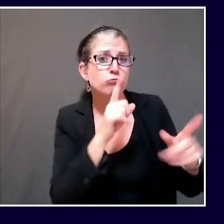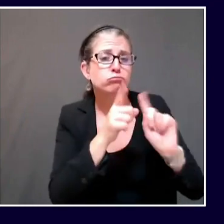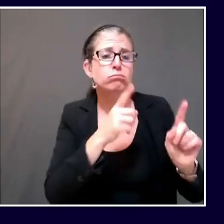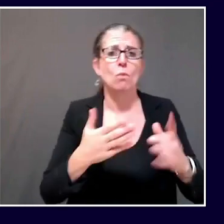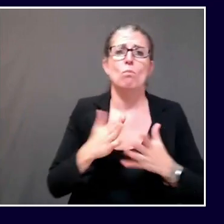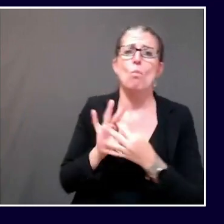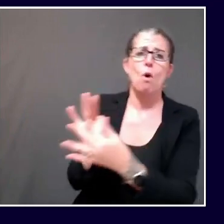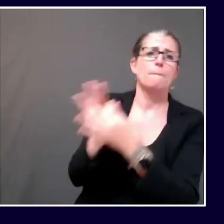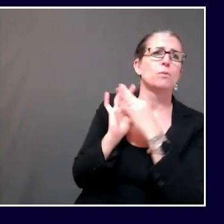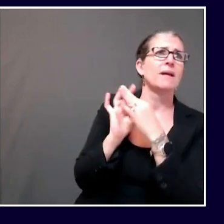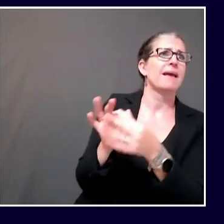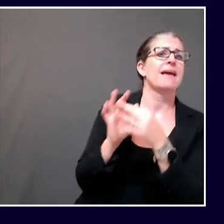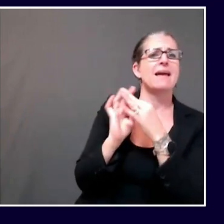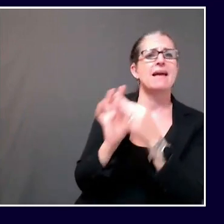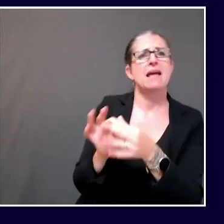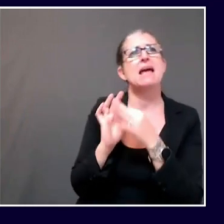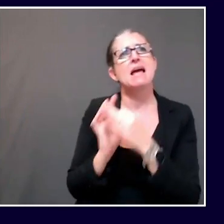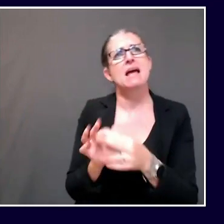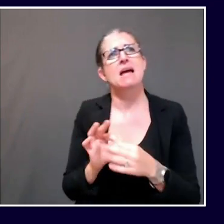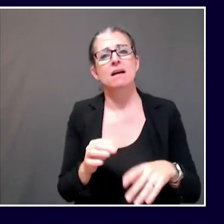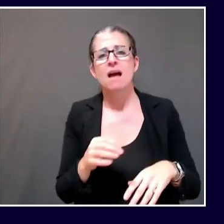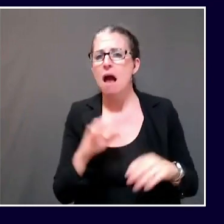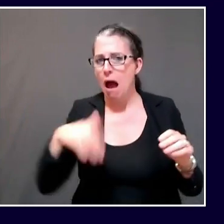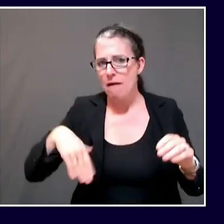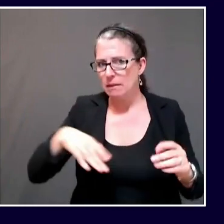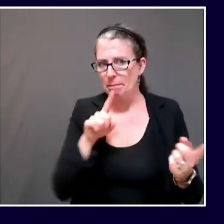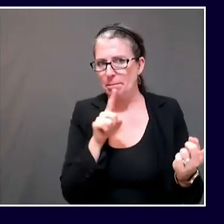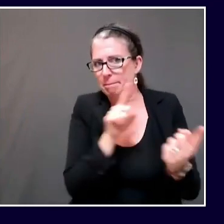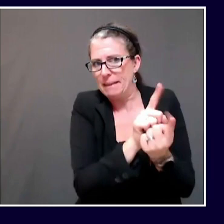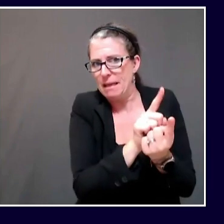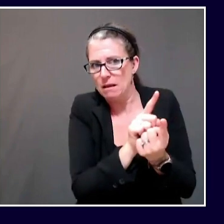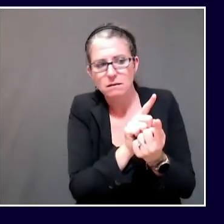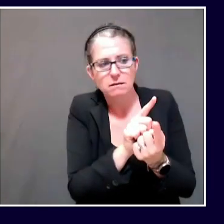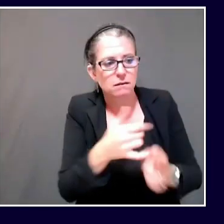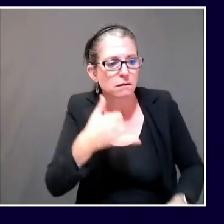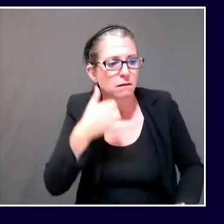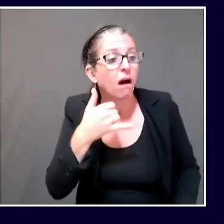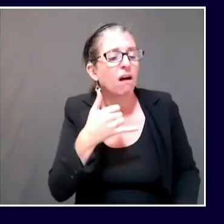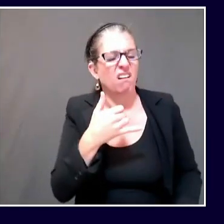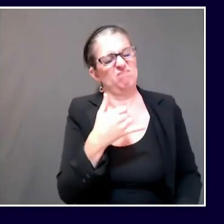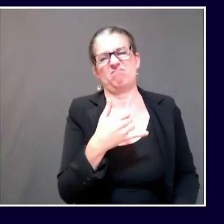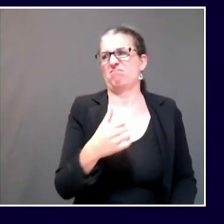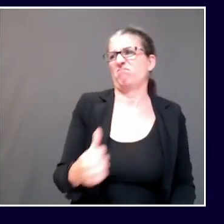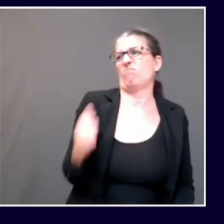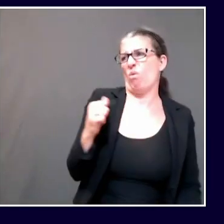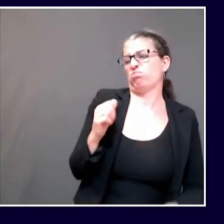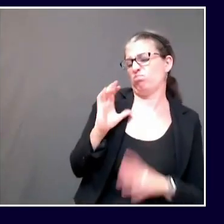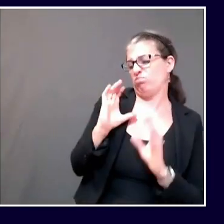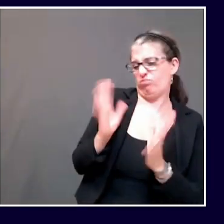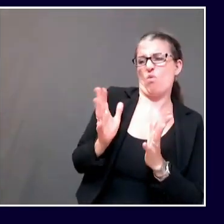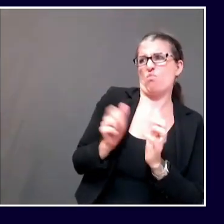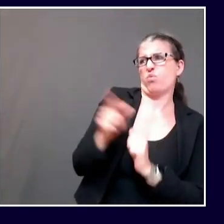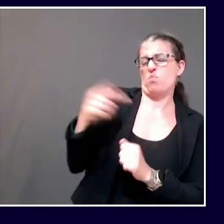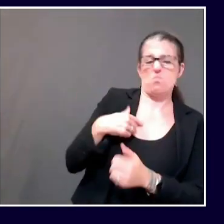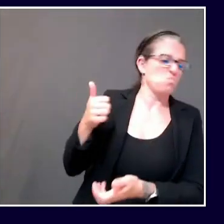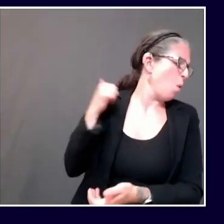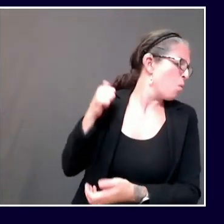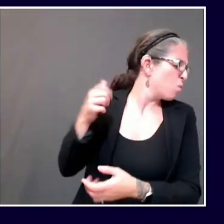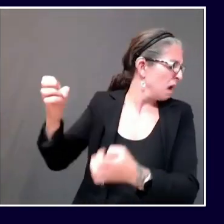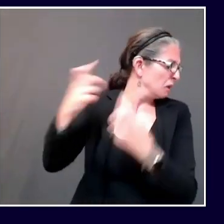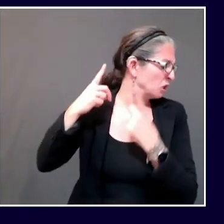we can say we are now done or we are X percentage of the way done. We're always checking in with folks because folks are always getting